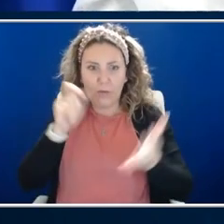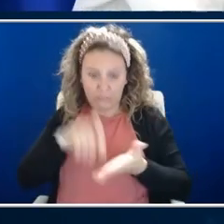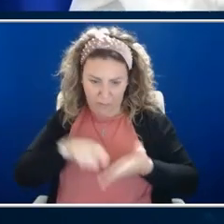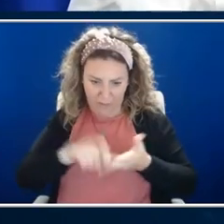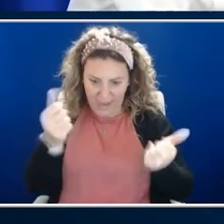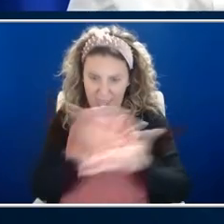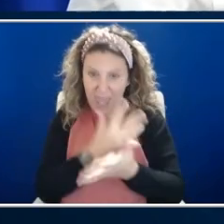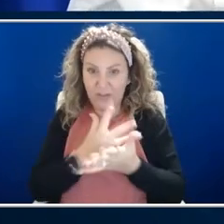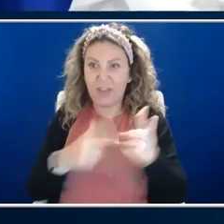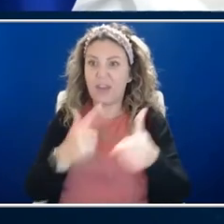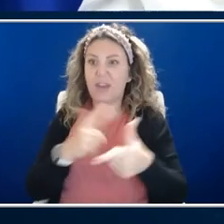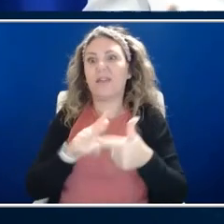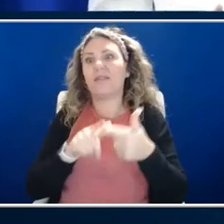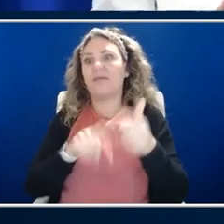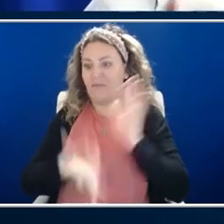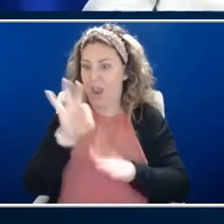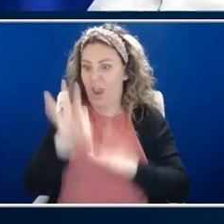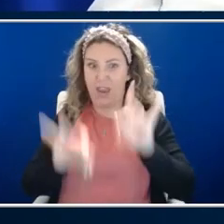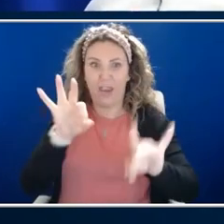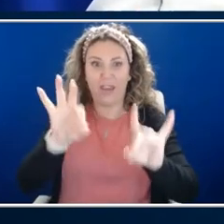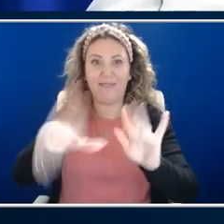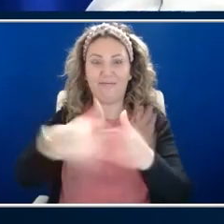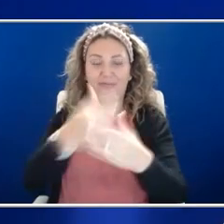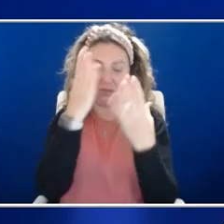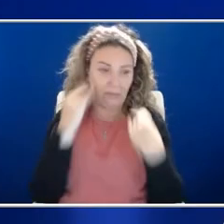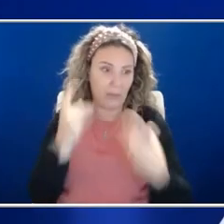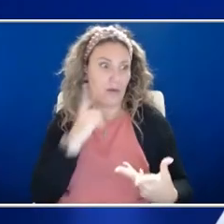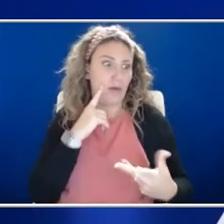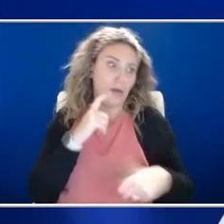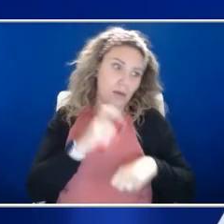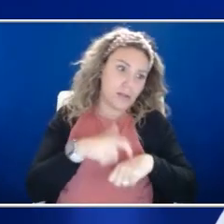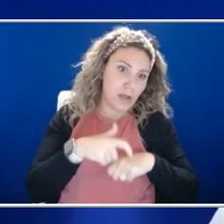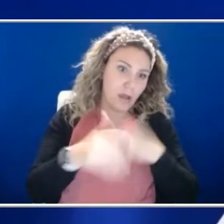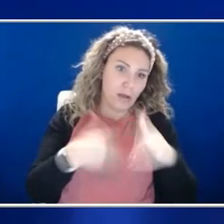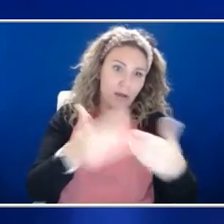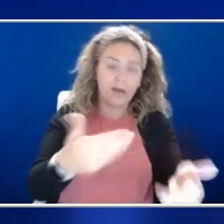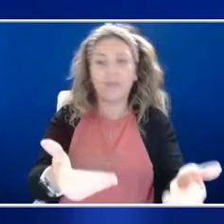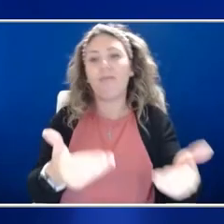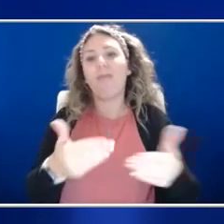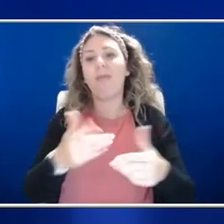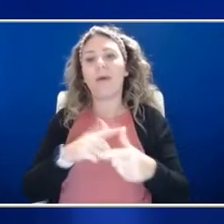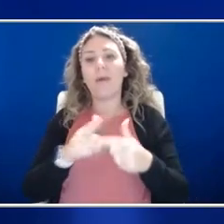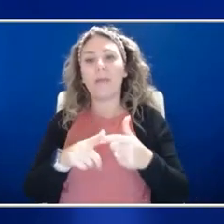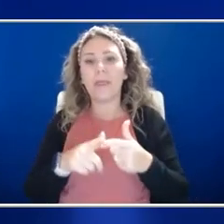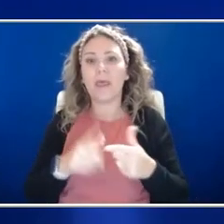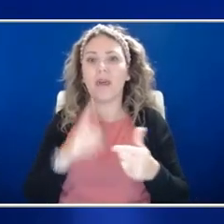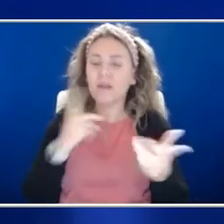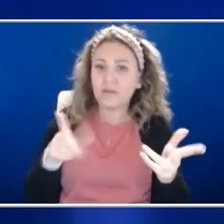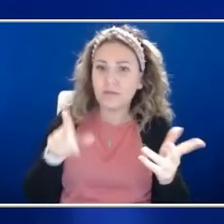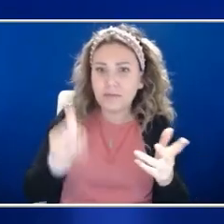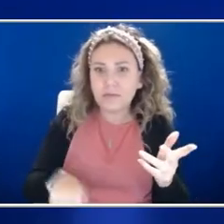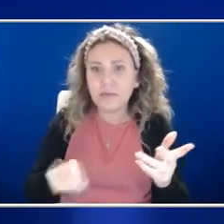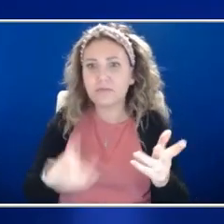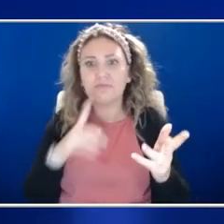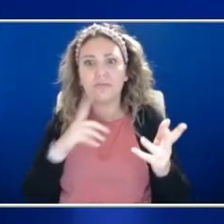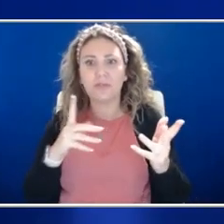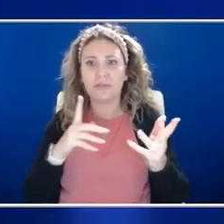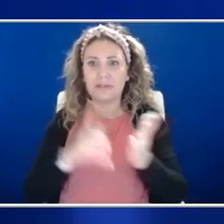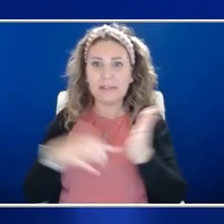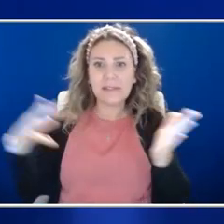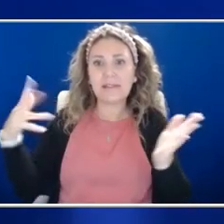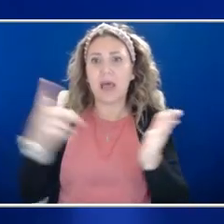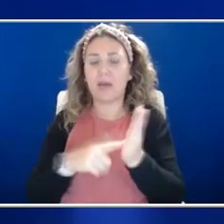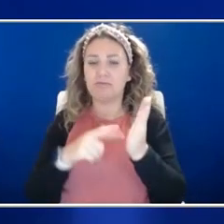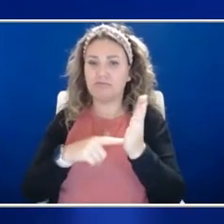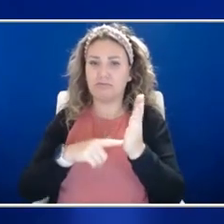all the pieces of information. You'd spend time trying to find all the information. And you'd be grumpy about it. I remember going up to